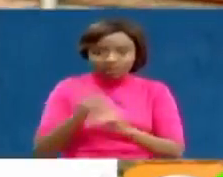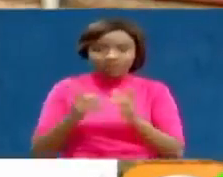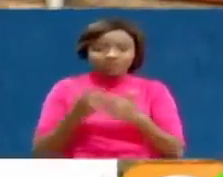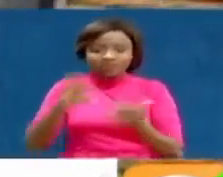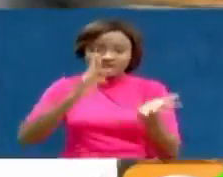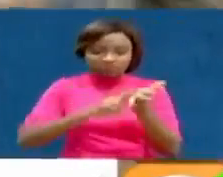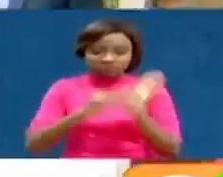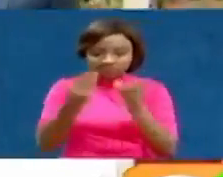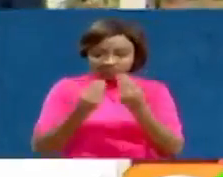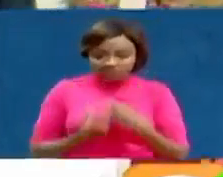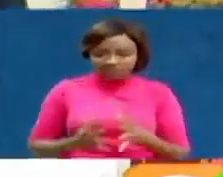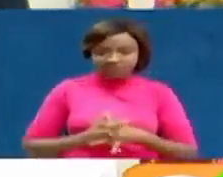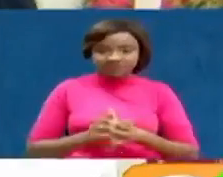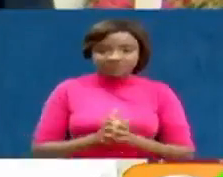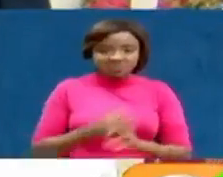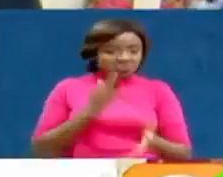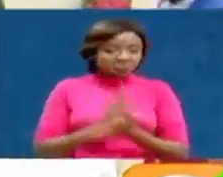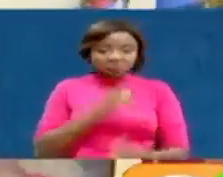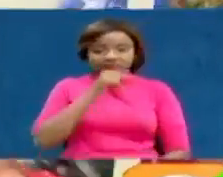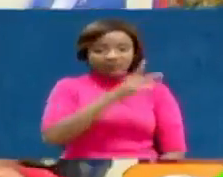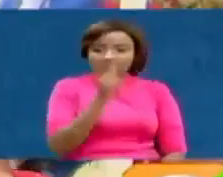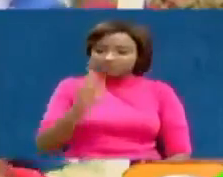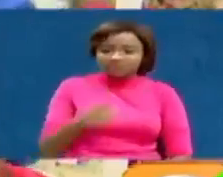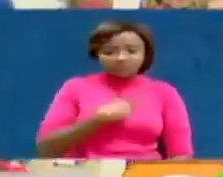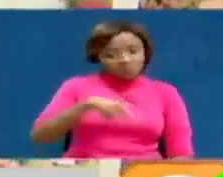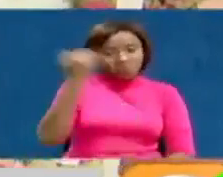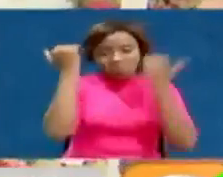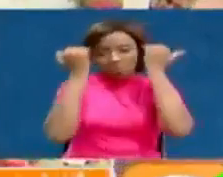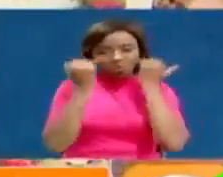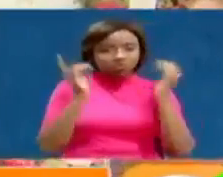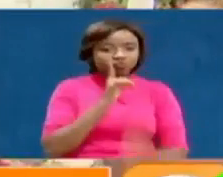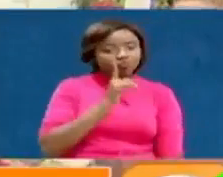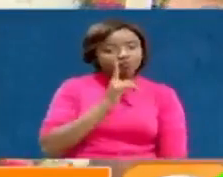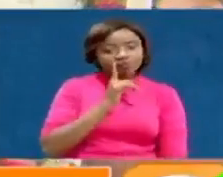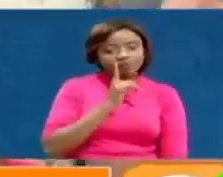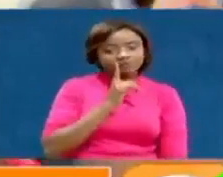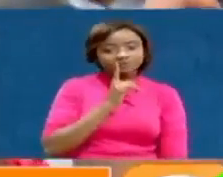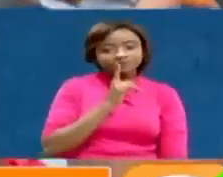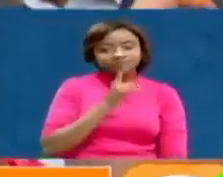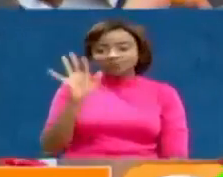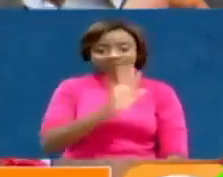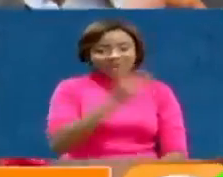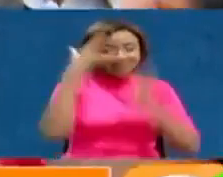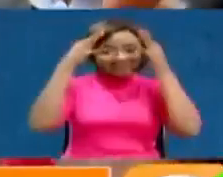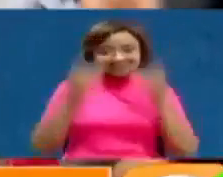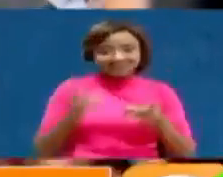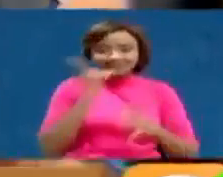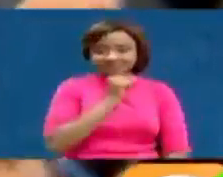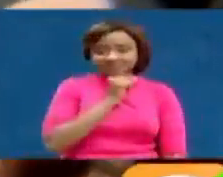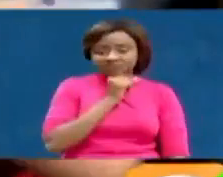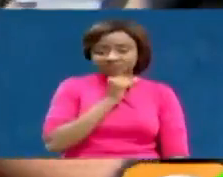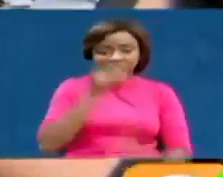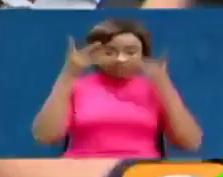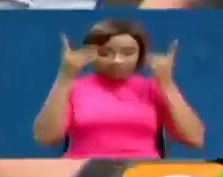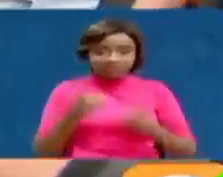where he recorded a statement. Sakaja has no alternative. He has to appear in court tomorrow. They have made up their minds.